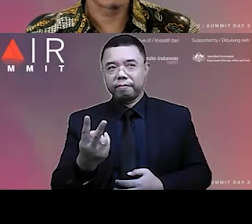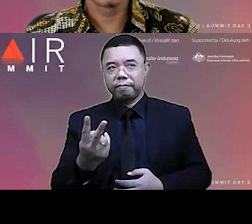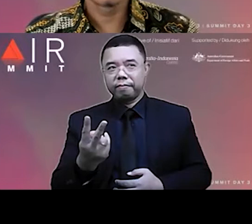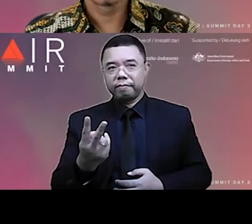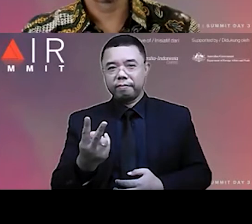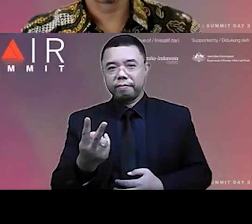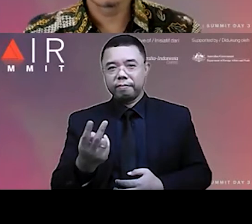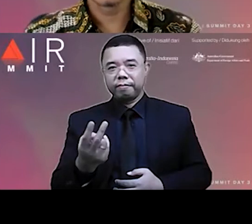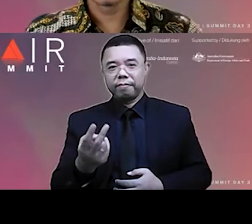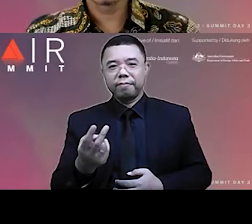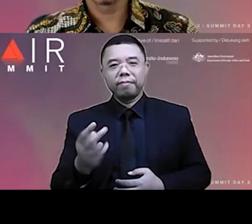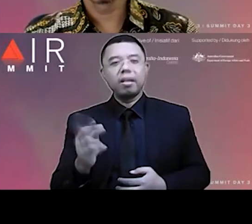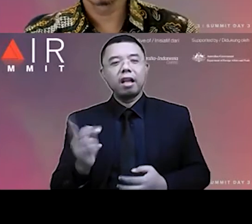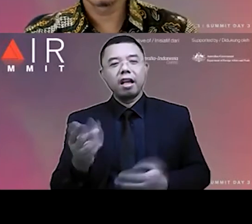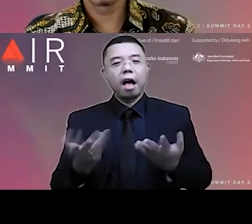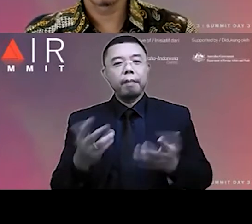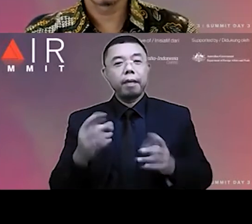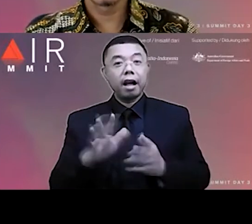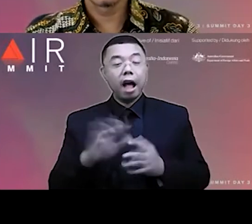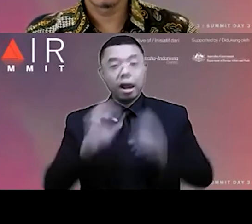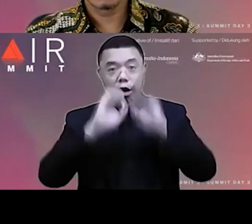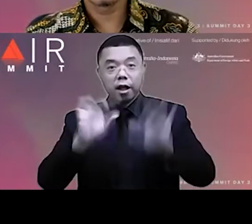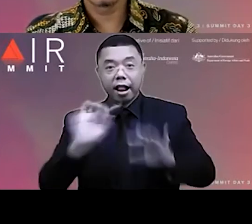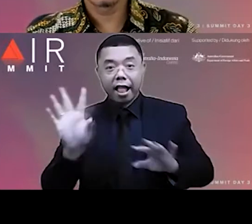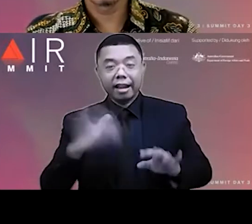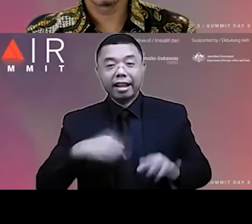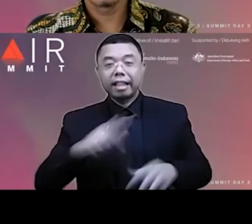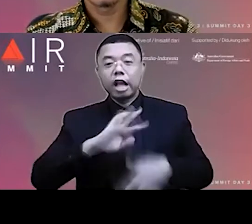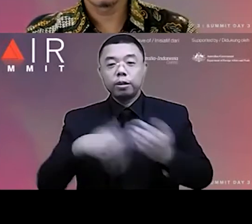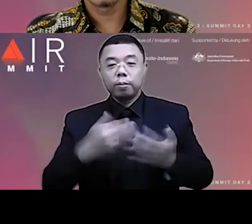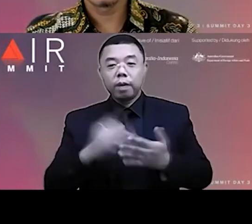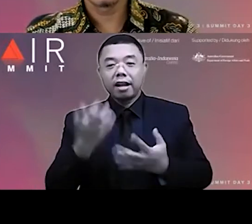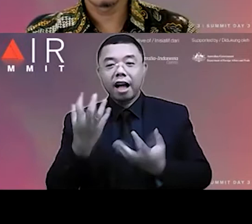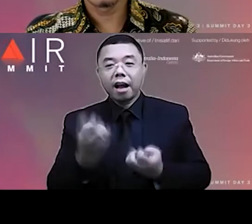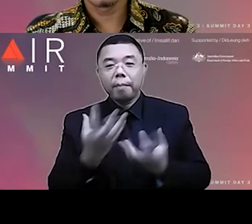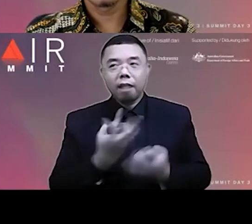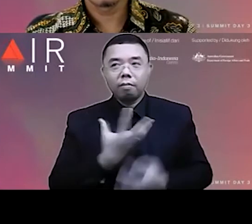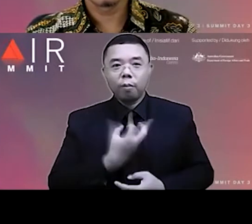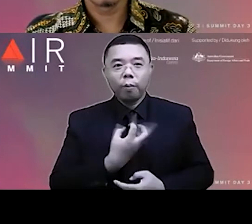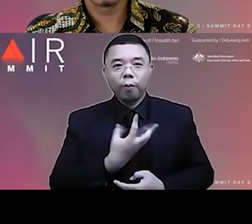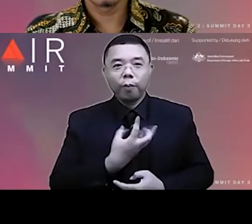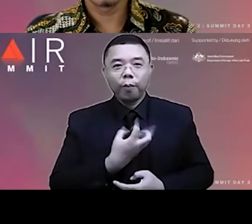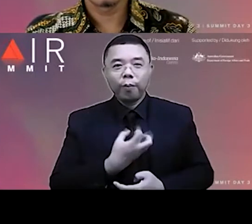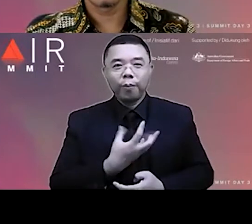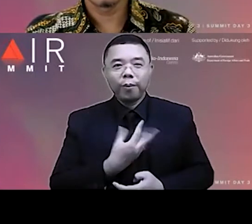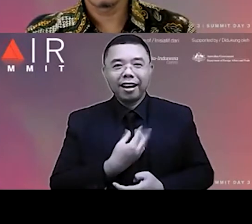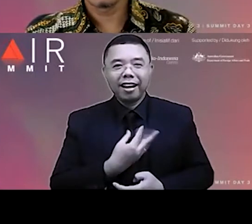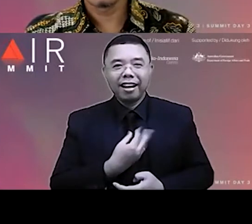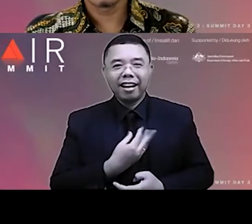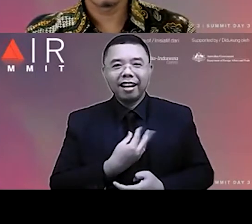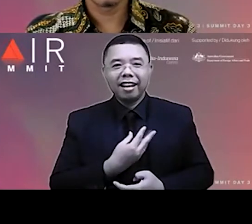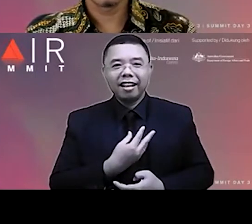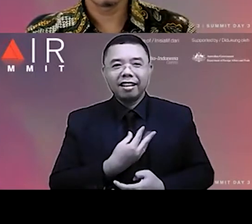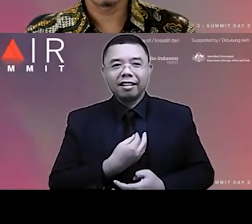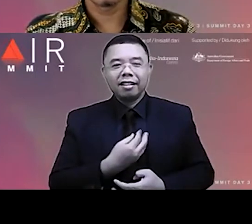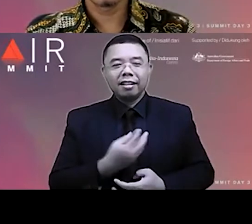No, we're all just fingers crossed. Thank you so much, Widya. Look, it's it is so tricky trying